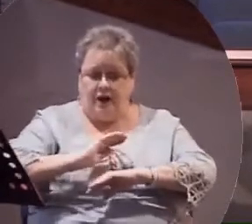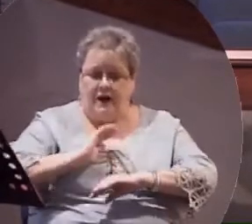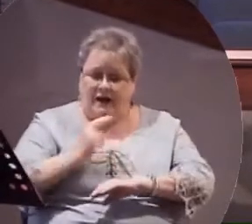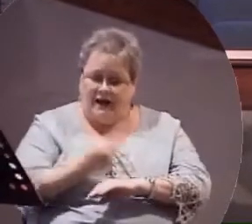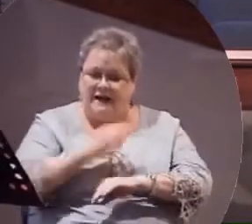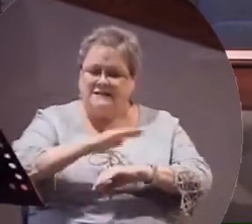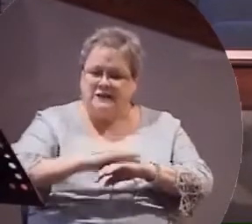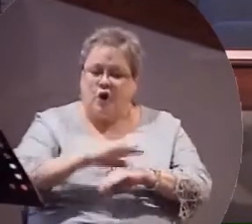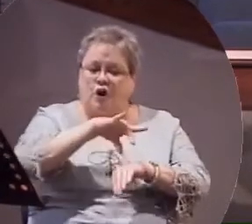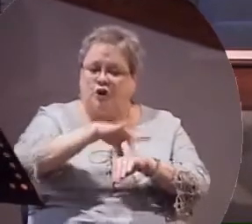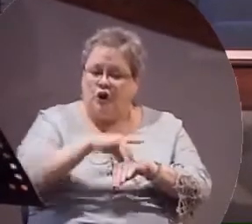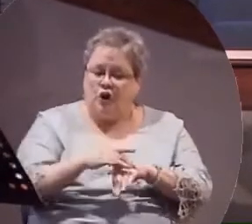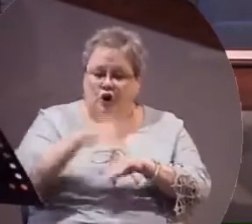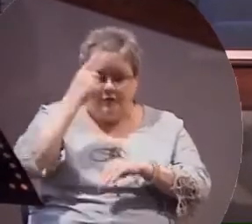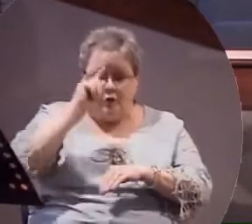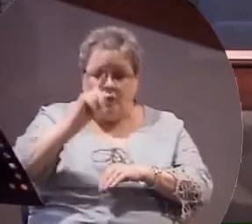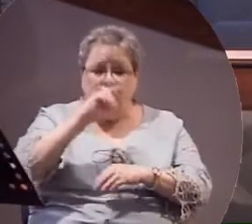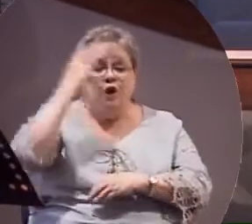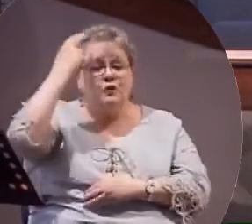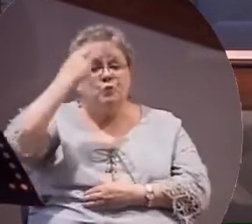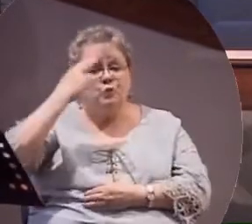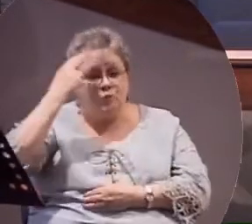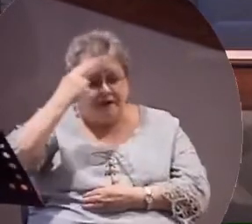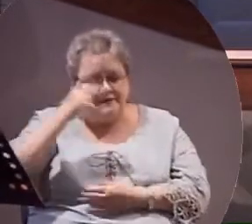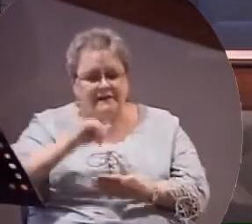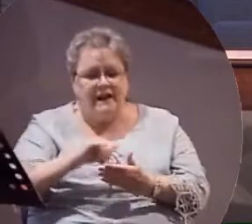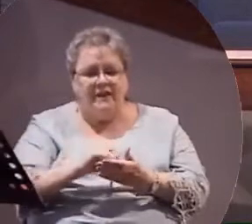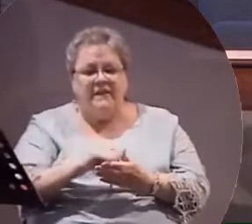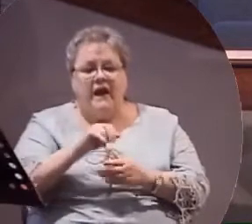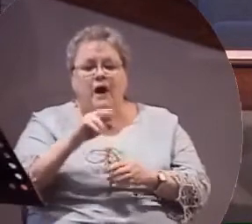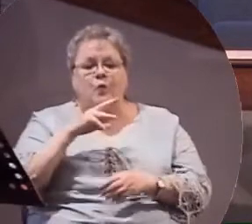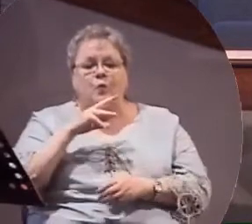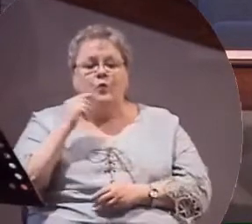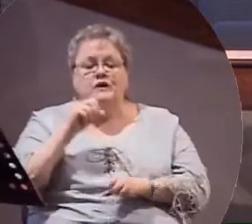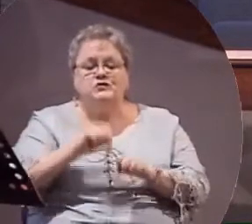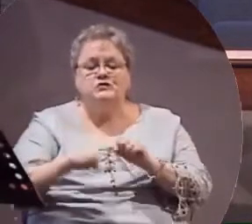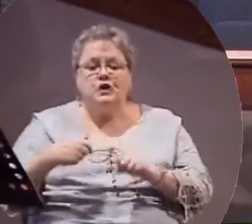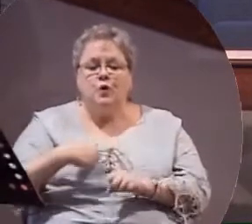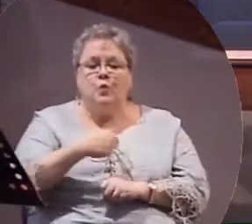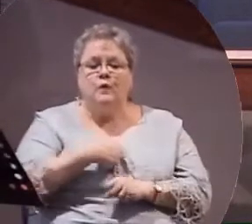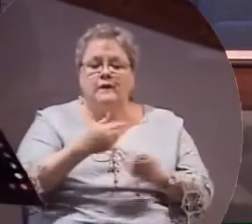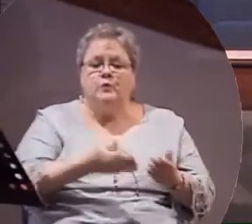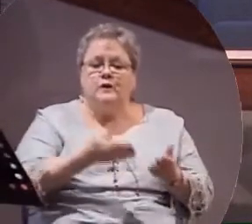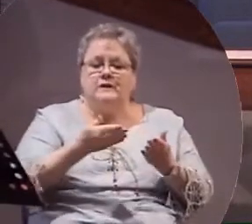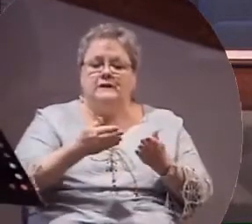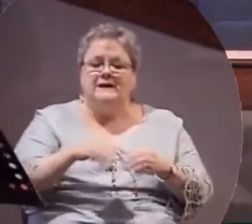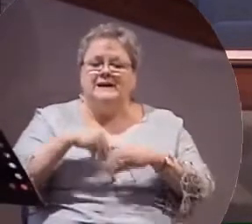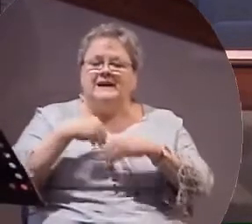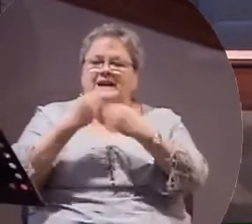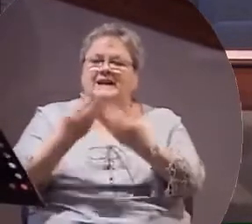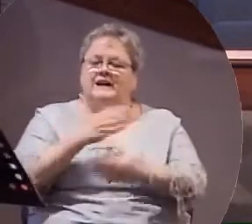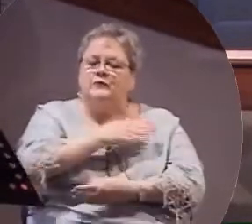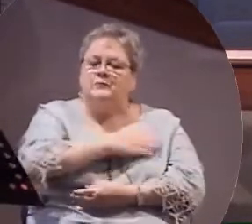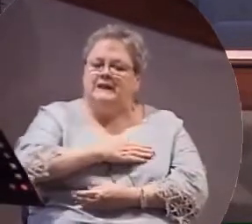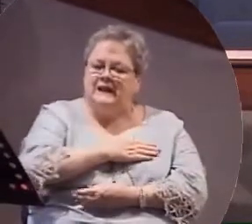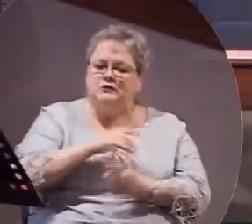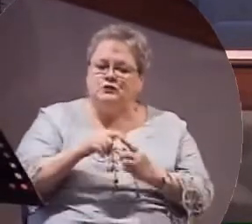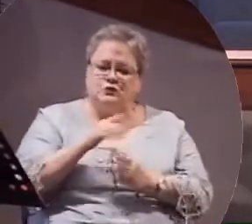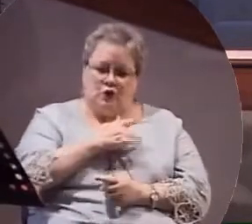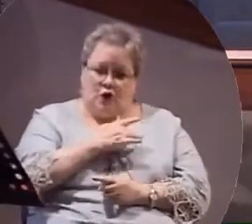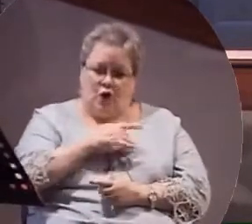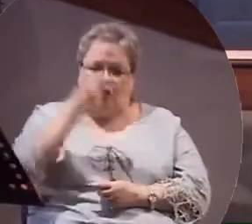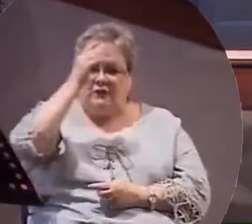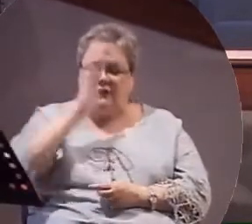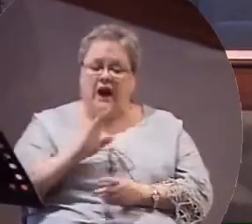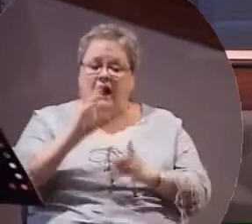one reason and one reason only, and that was that we might bring pleasure to the heart of God and to do the will of